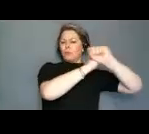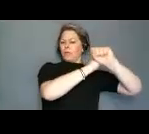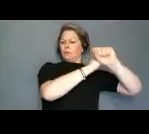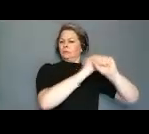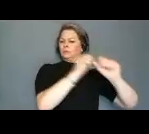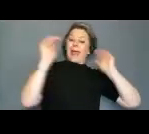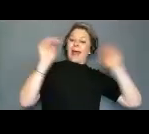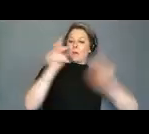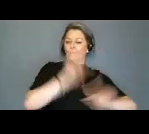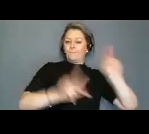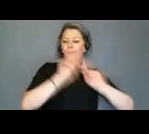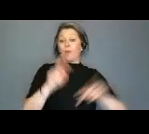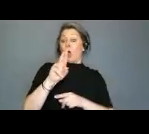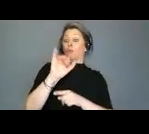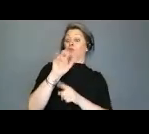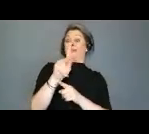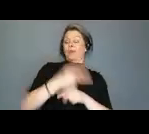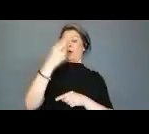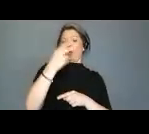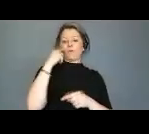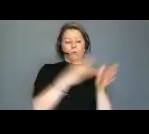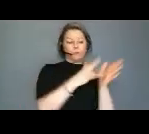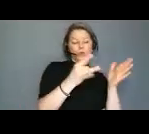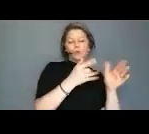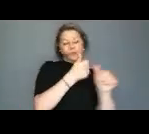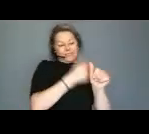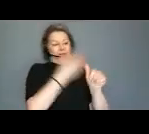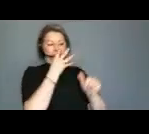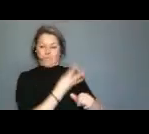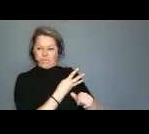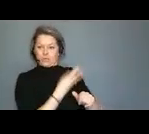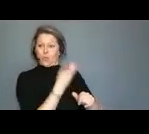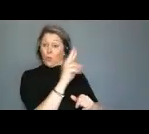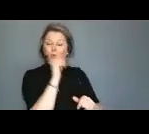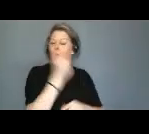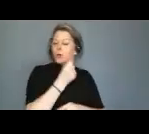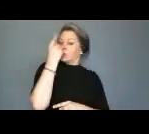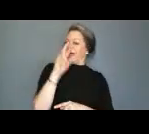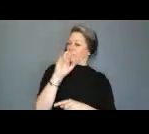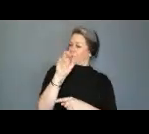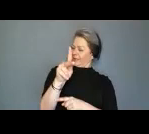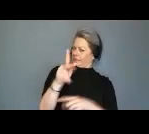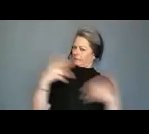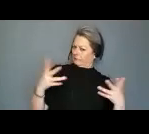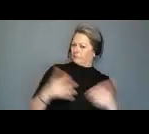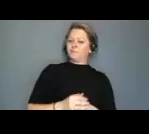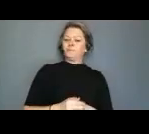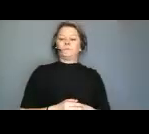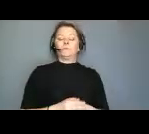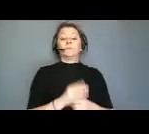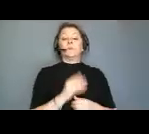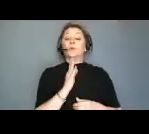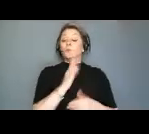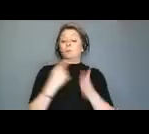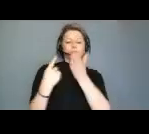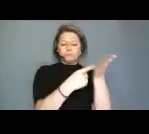province who are at risk of abuse, neglect, or self-neglect, and who do not understand and appreciate the risk. And we'll discuss the criteria for